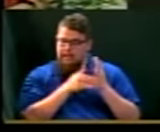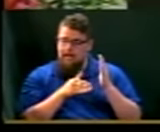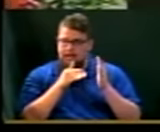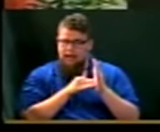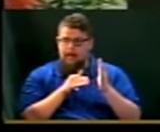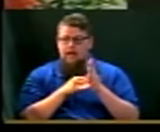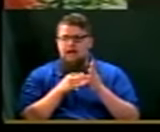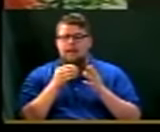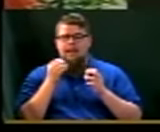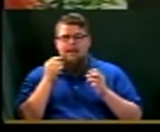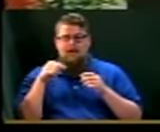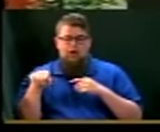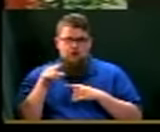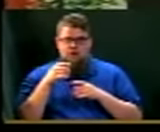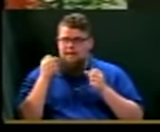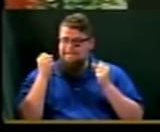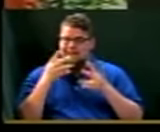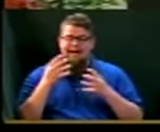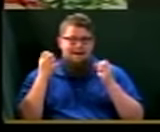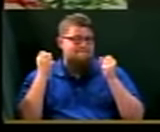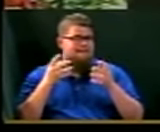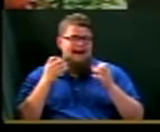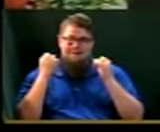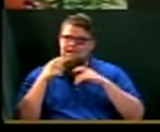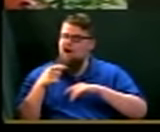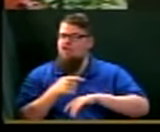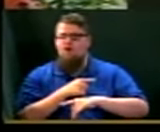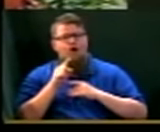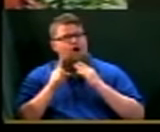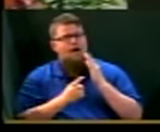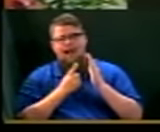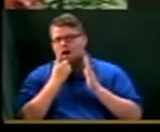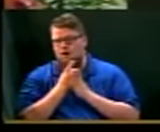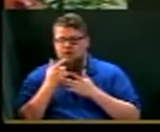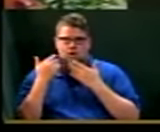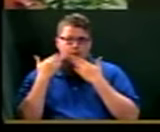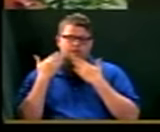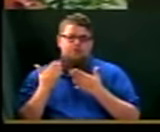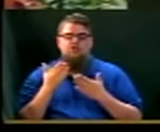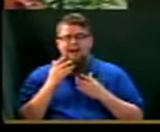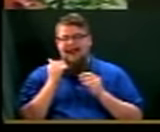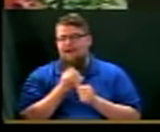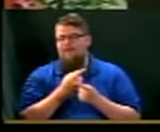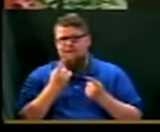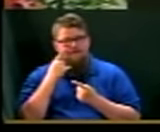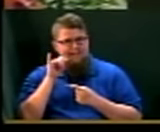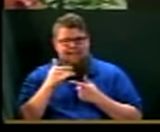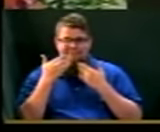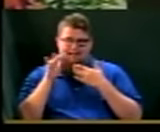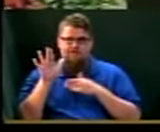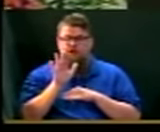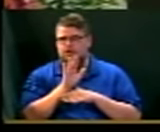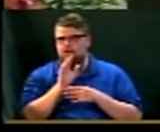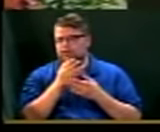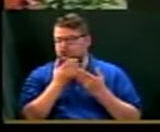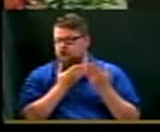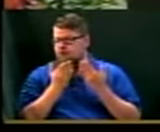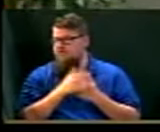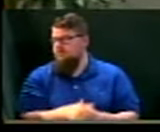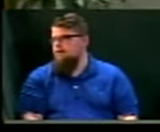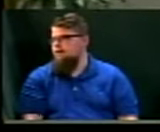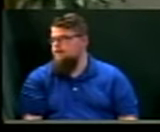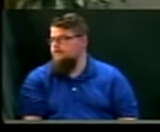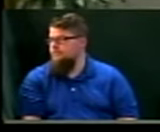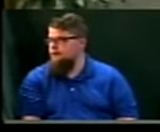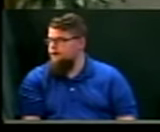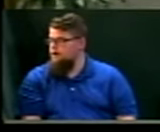put in many, many, many long, long hours, and we appreciate that very much. Thank you for your service.